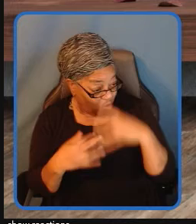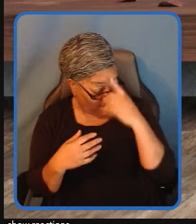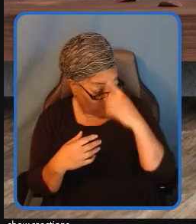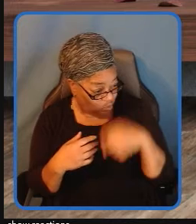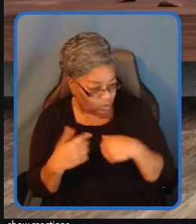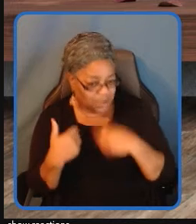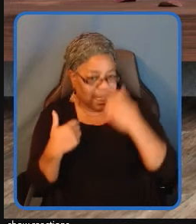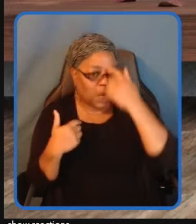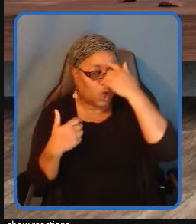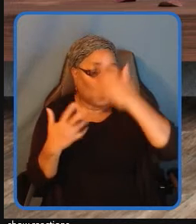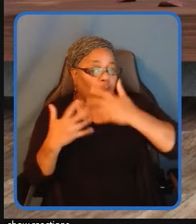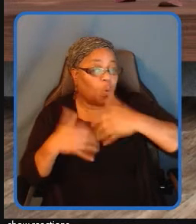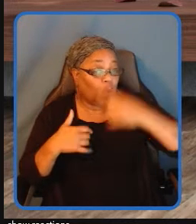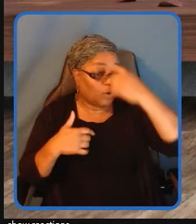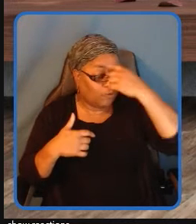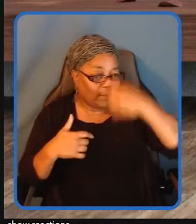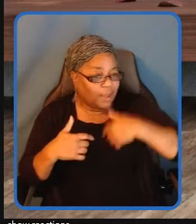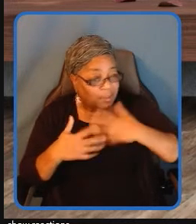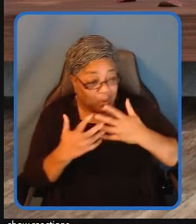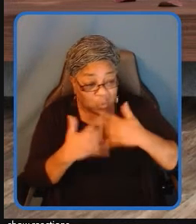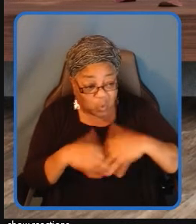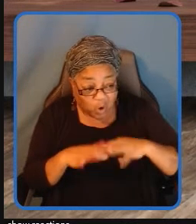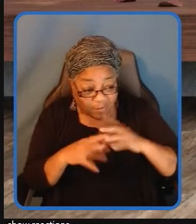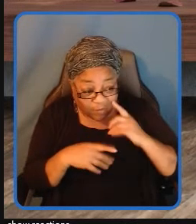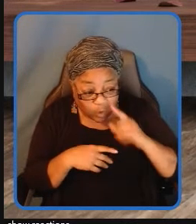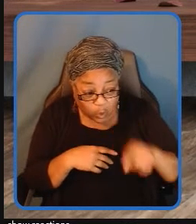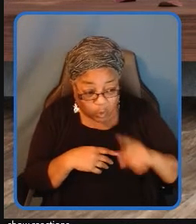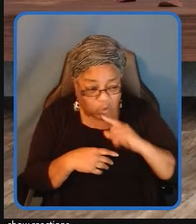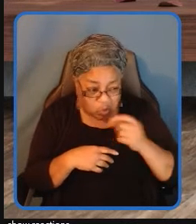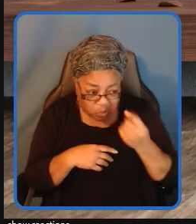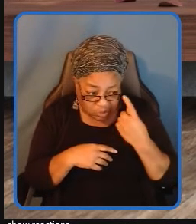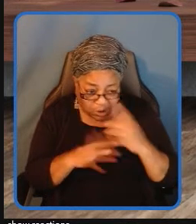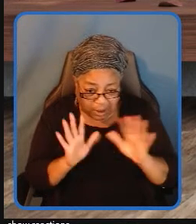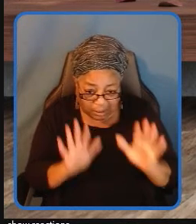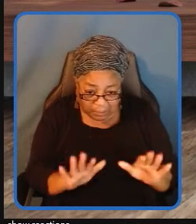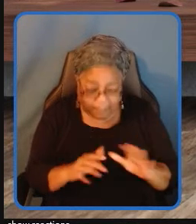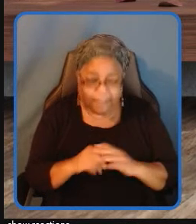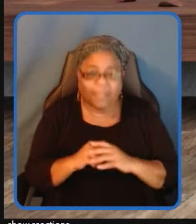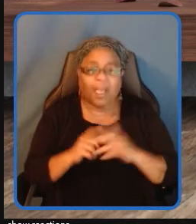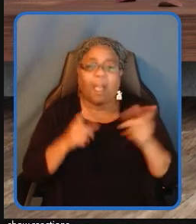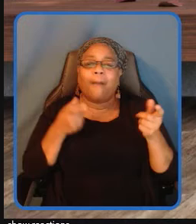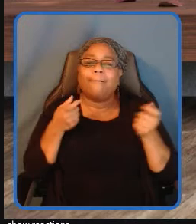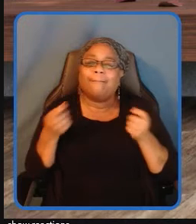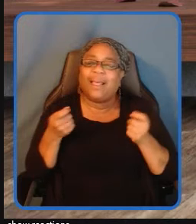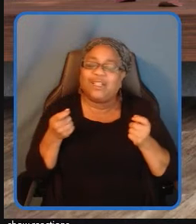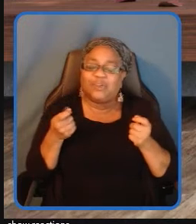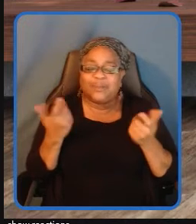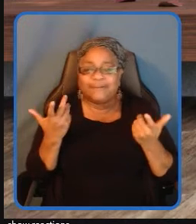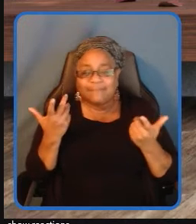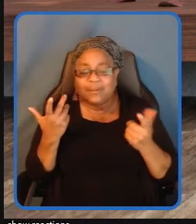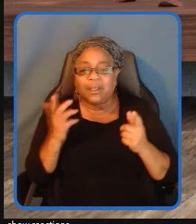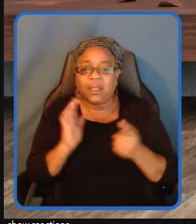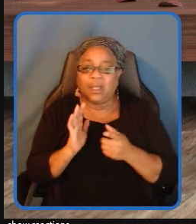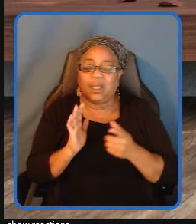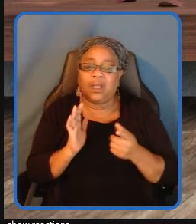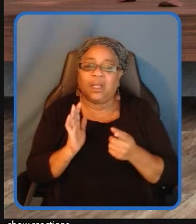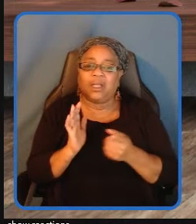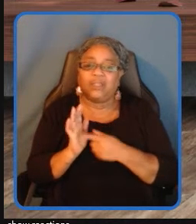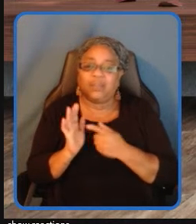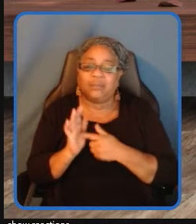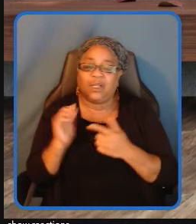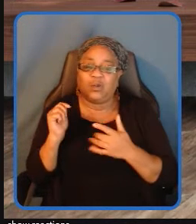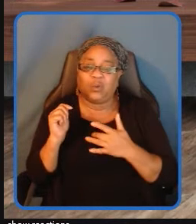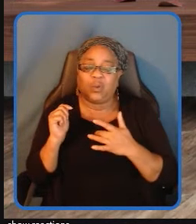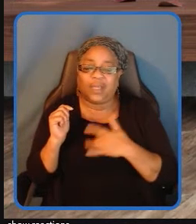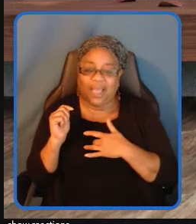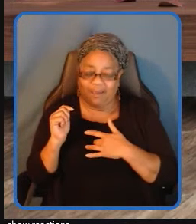right? But is it working for you? Do you understand? So it's management is not, sometimes we have the sense that like leadership and management is just like